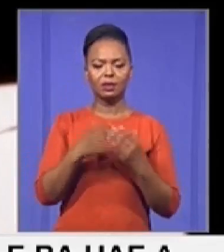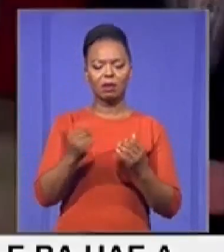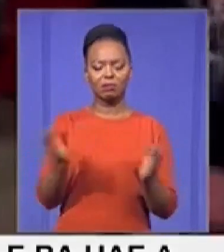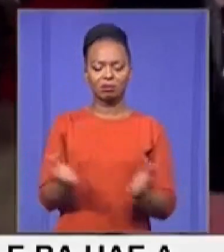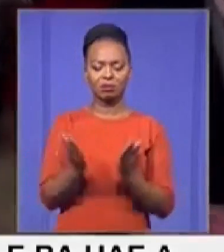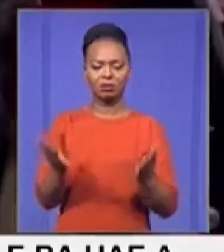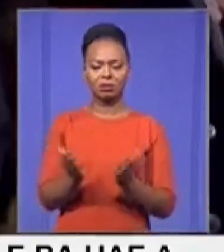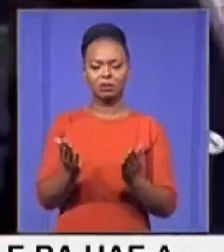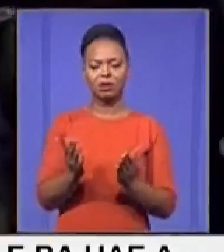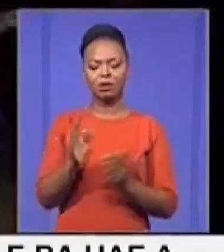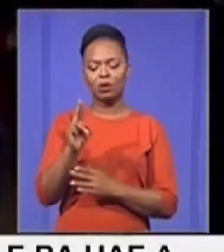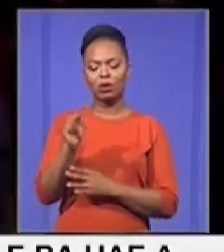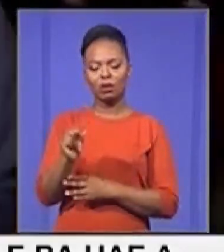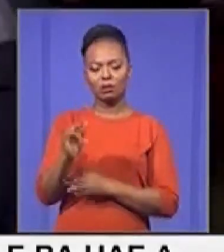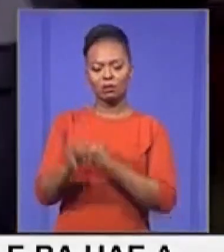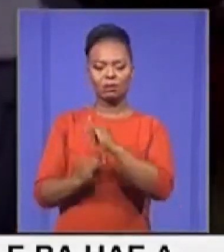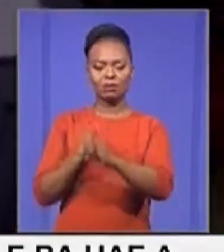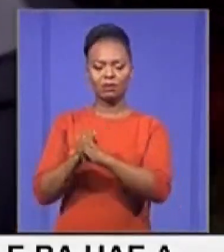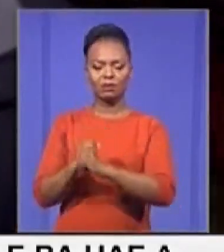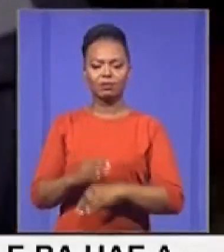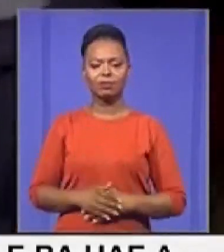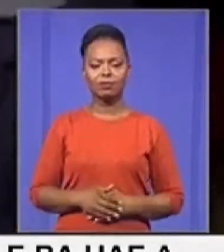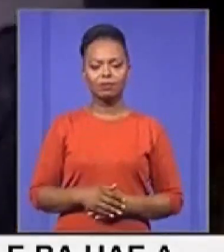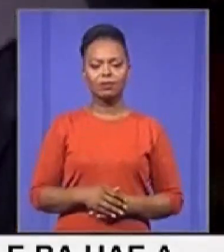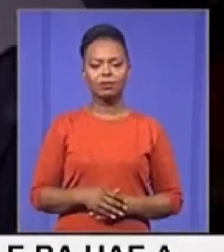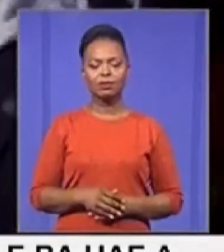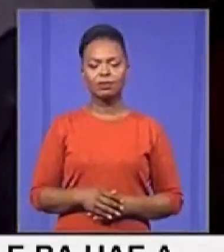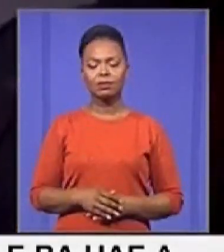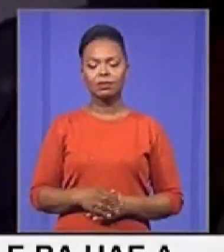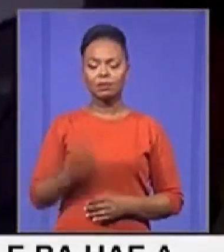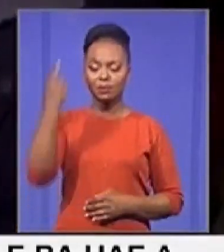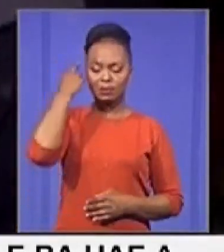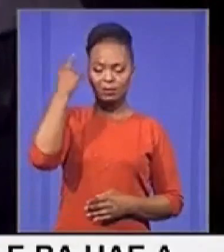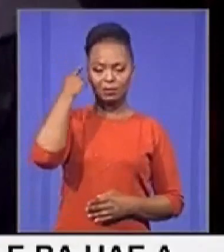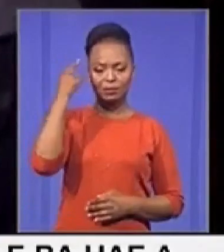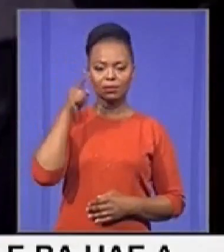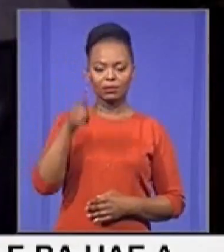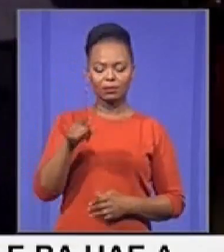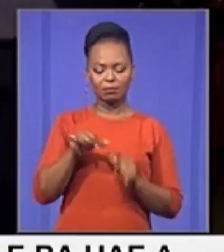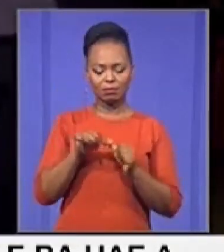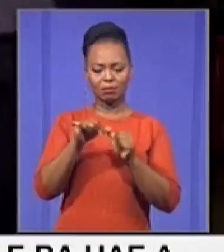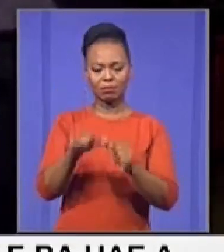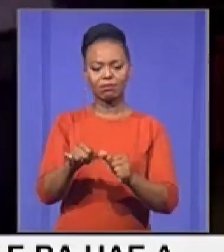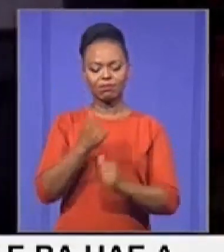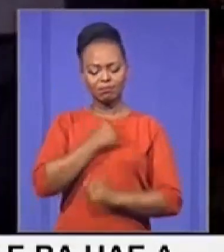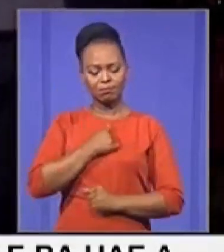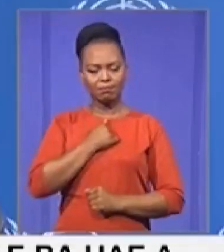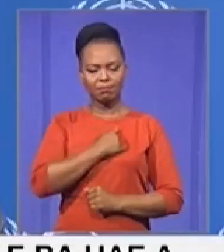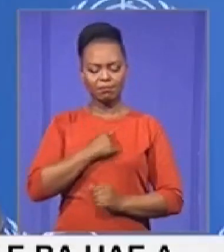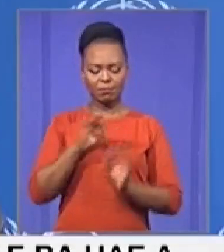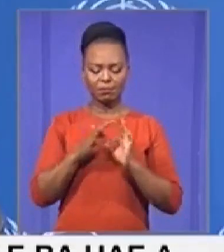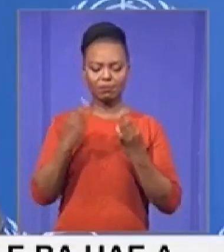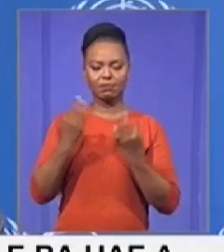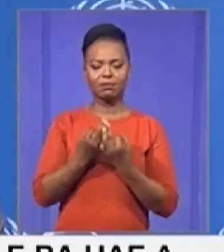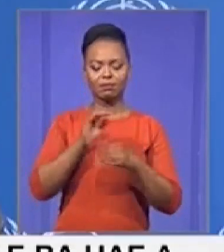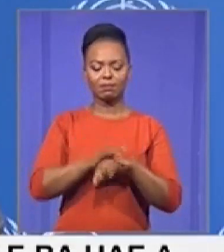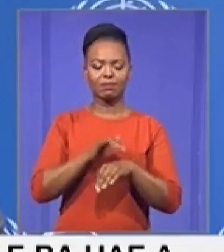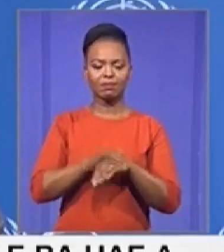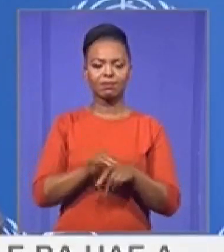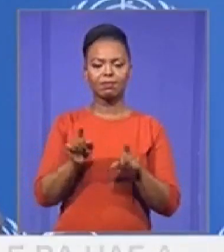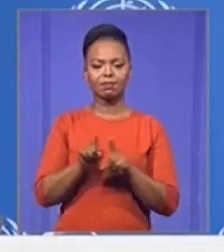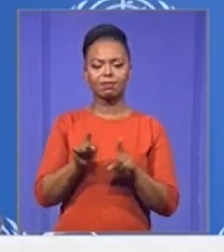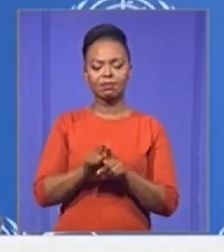mokgatlo wa matjhaba a kopaneng. The Secretary General and everyone at the United Nations extends their deepest condolences to the family, friends, fans,